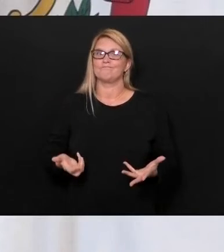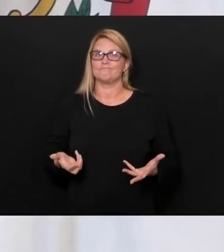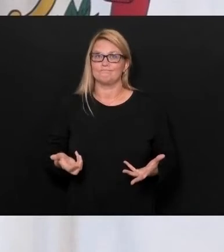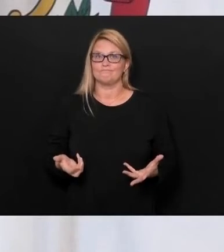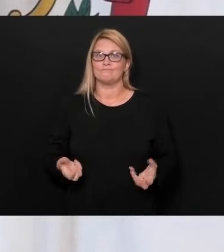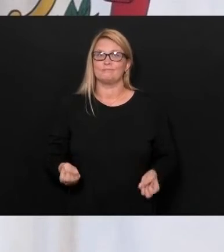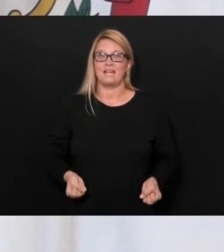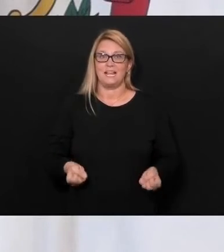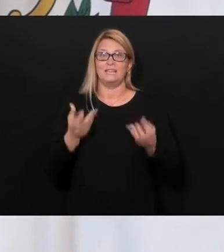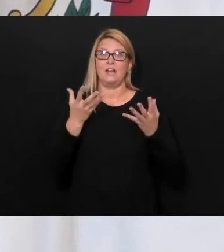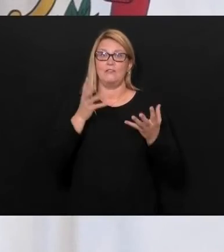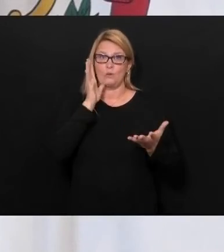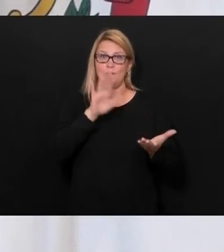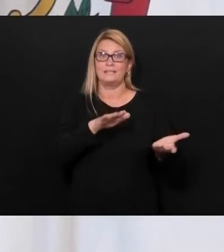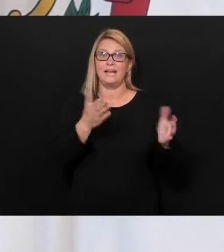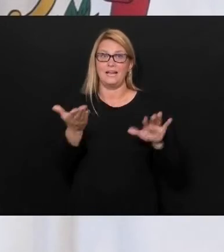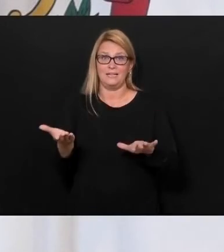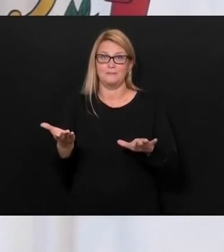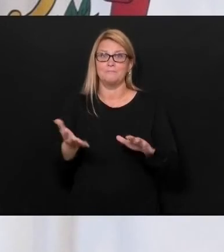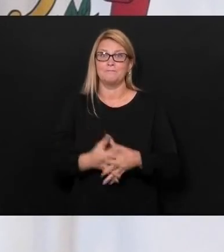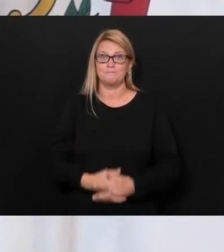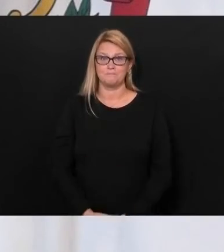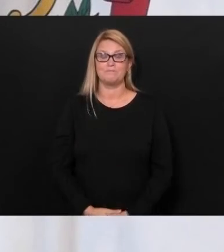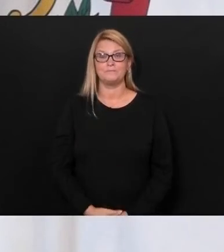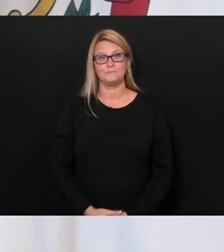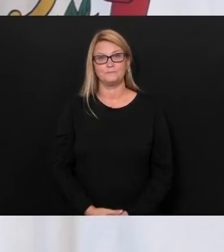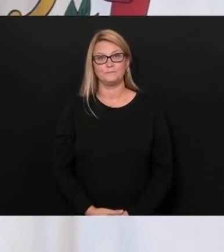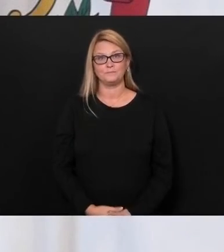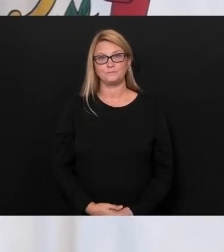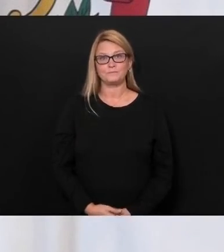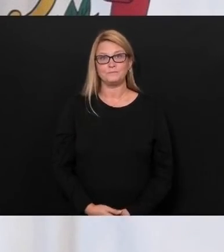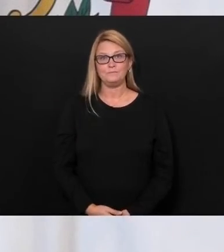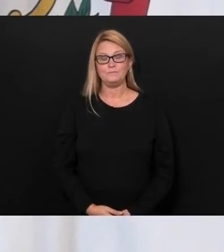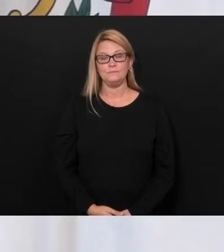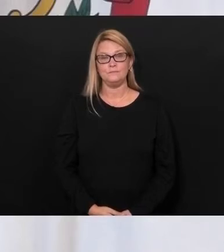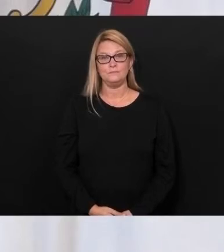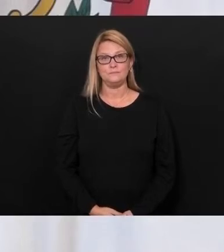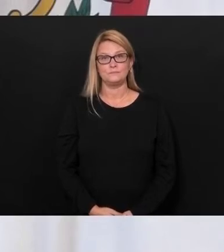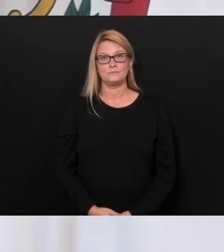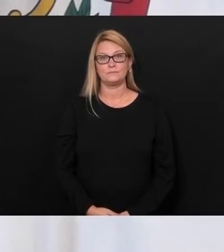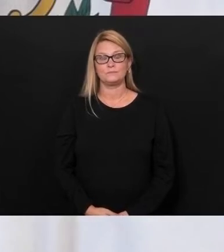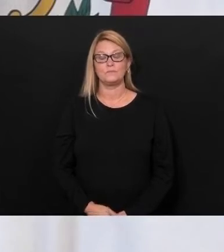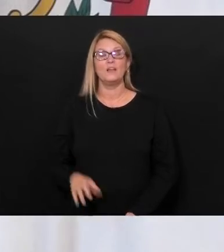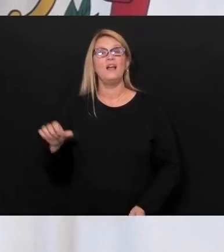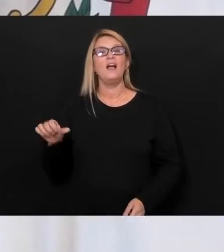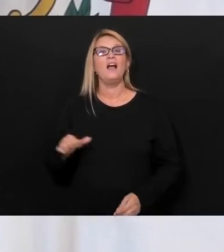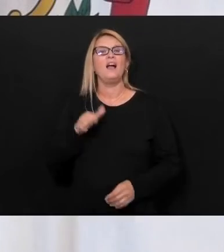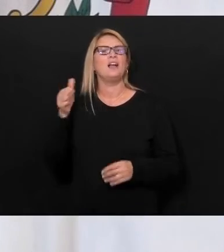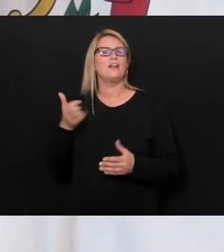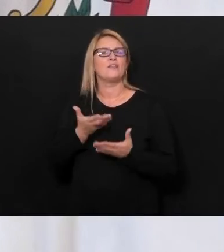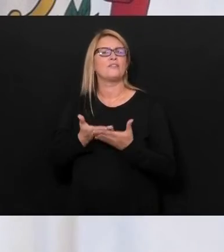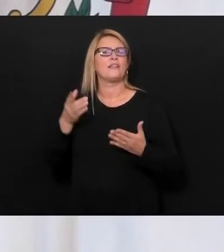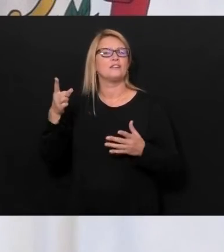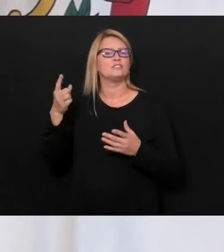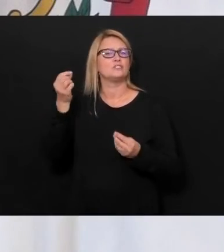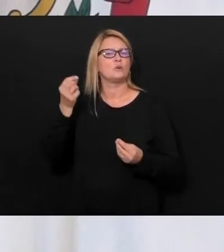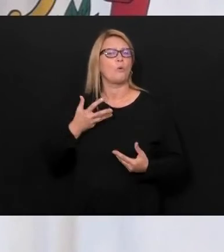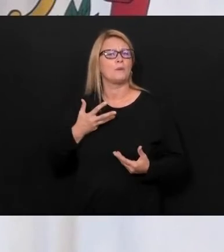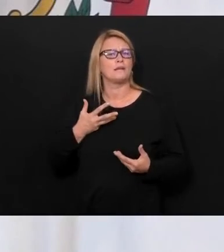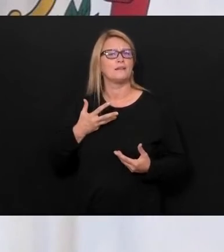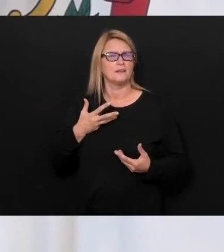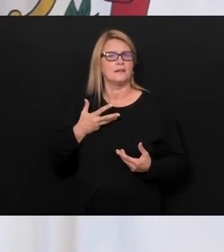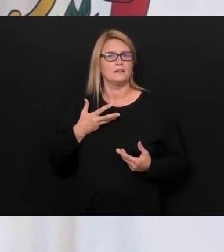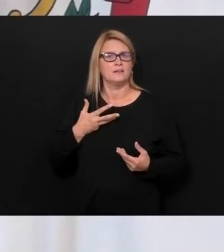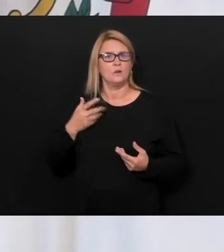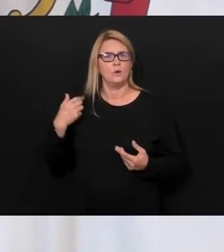a lot of you are going to die. Now, the other thing she said is just this, is we have got to turn